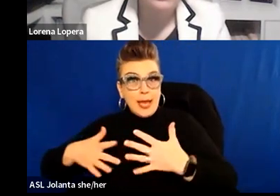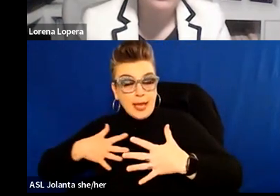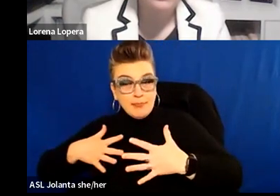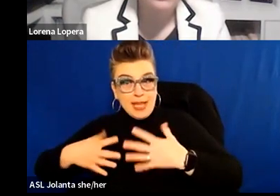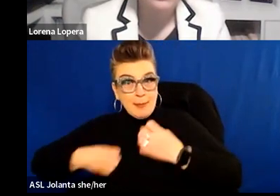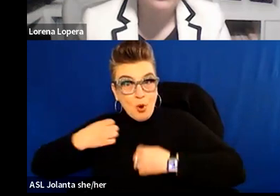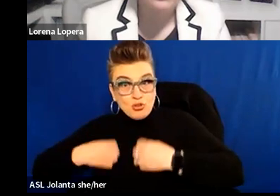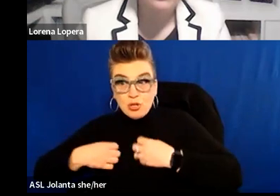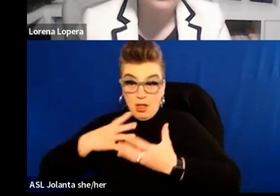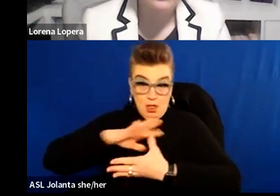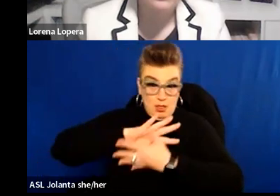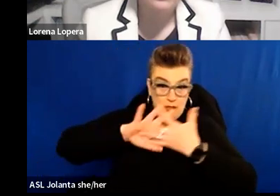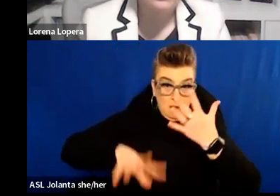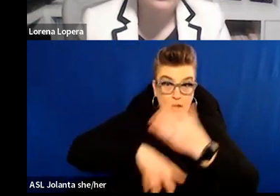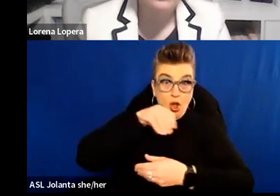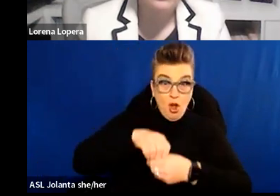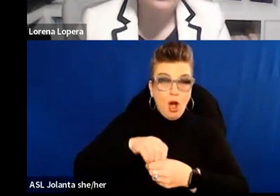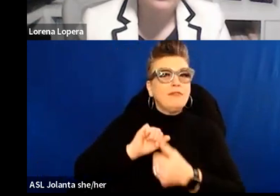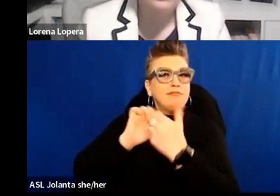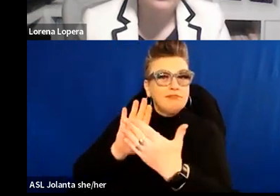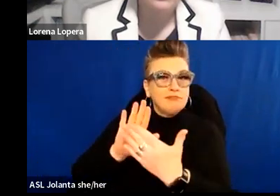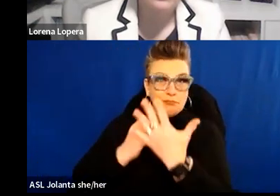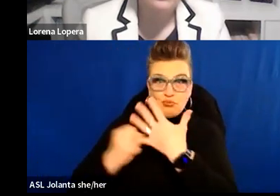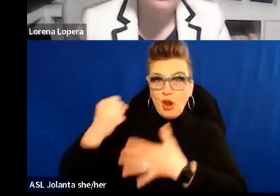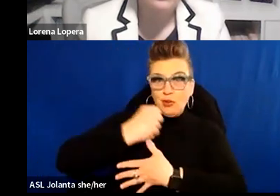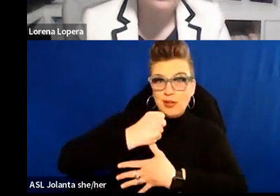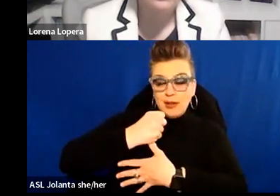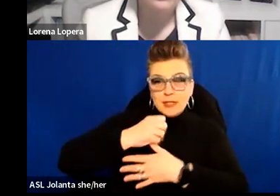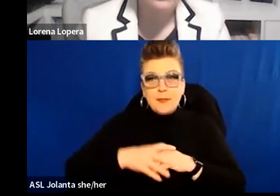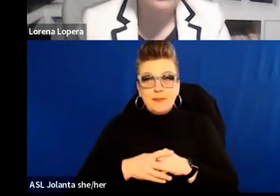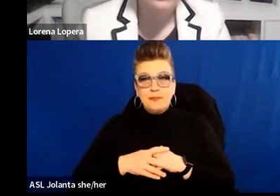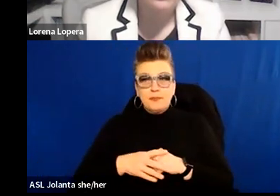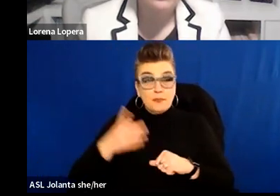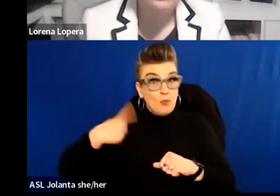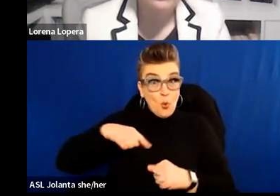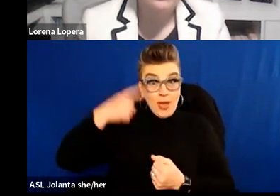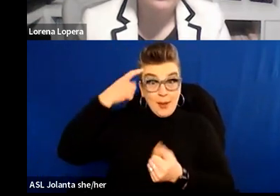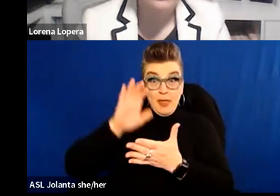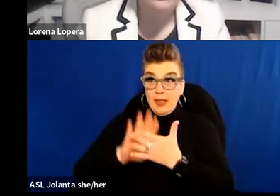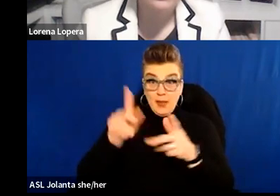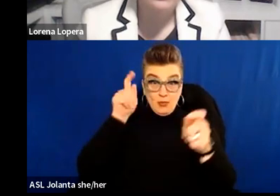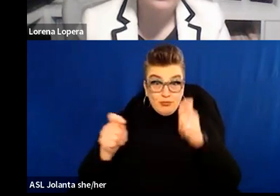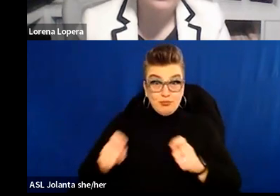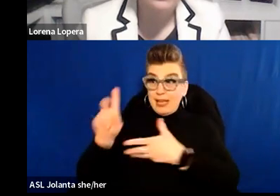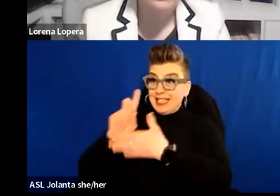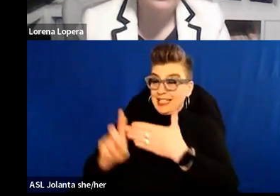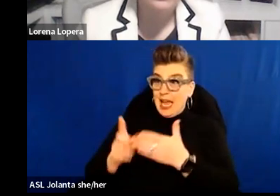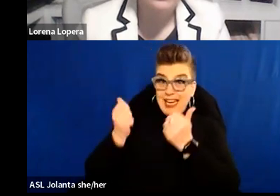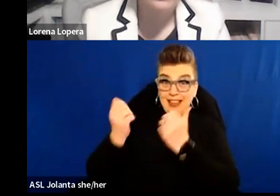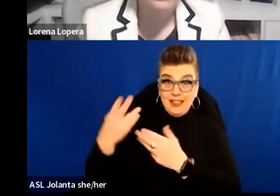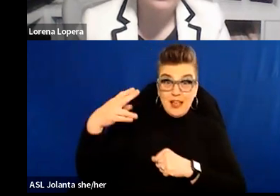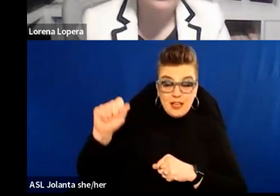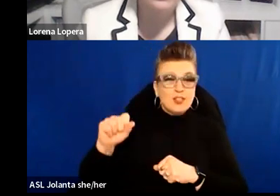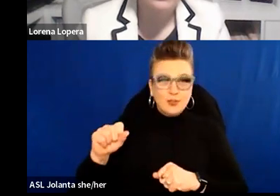at the top of our work uh we believe that uh you know redesigning these high schools is certainly